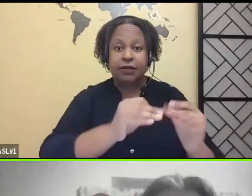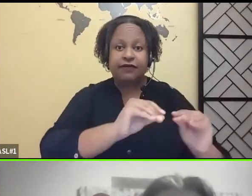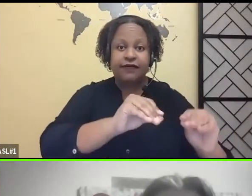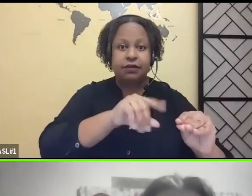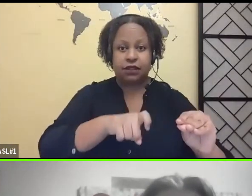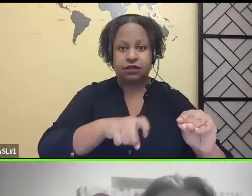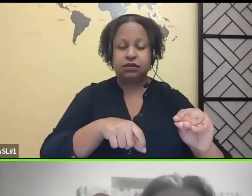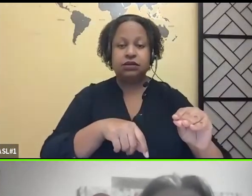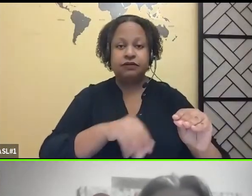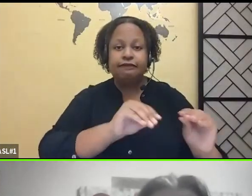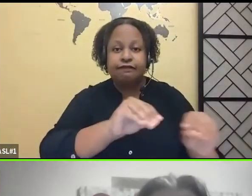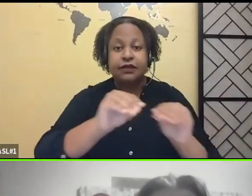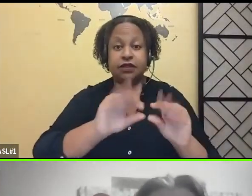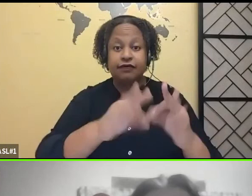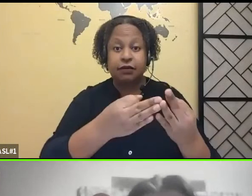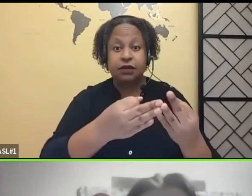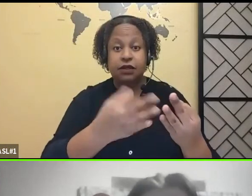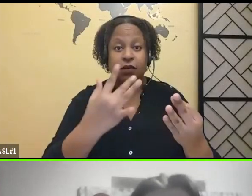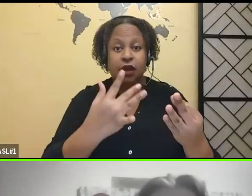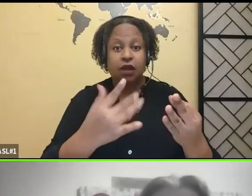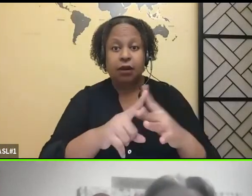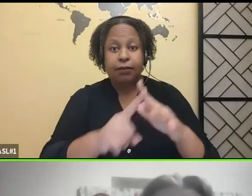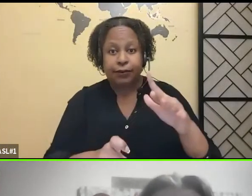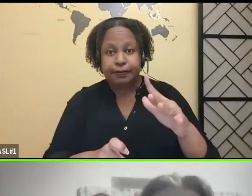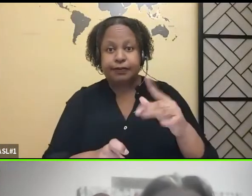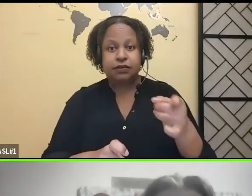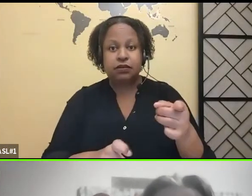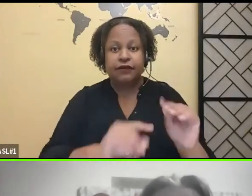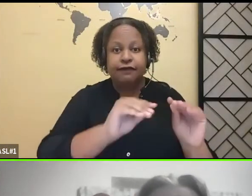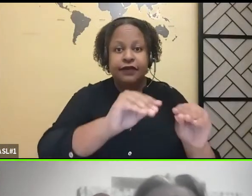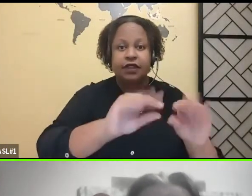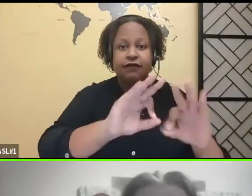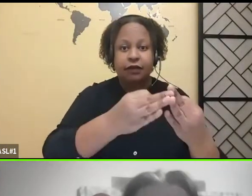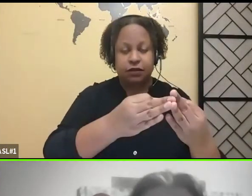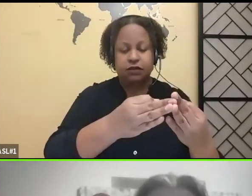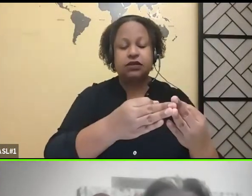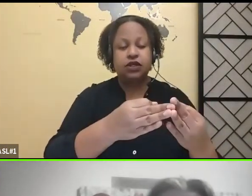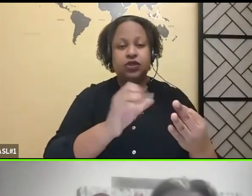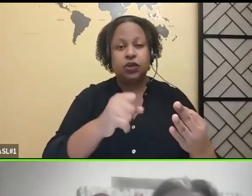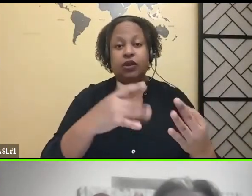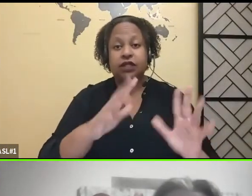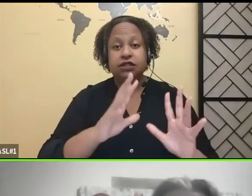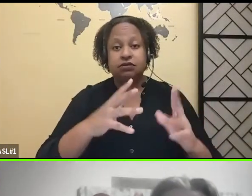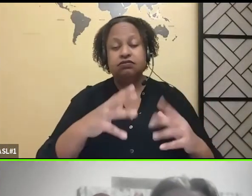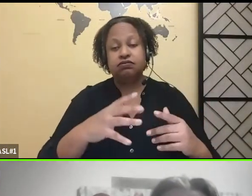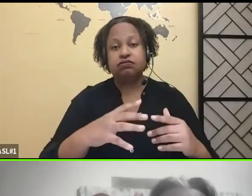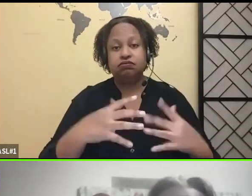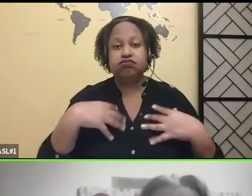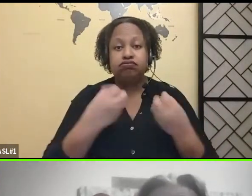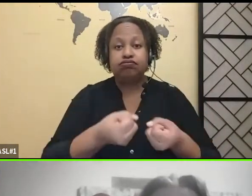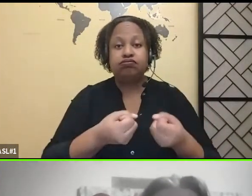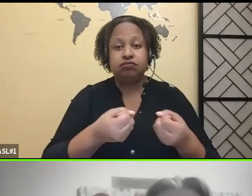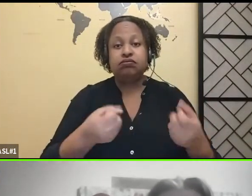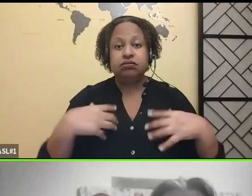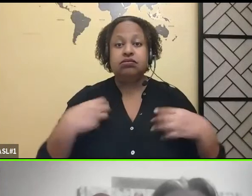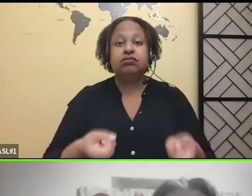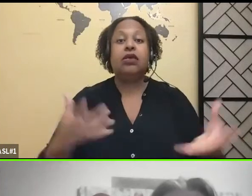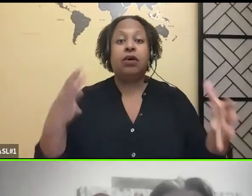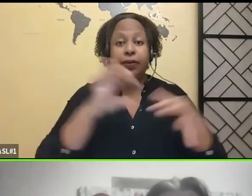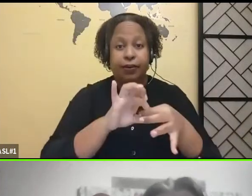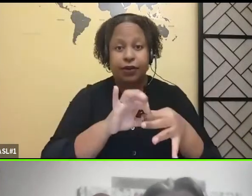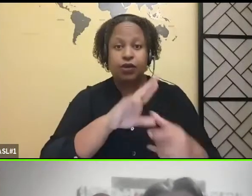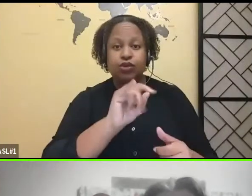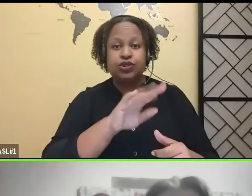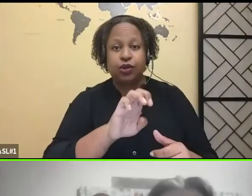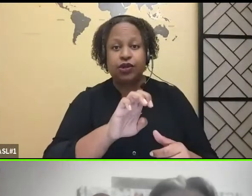Right? You know, I mean, that's restorative justice. How do you make peace? How do you make it well in the communities?